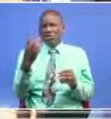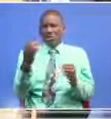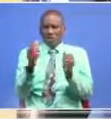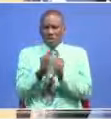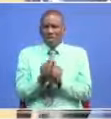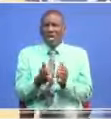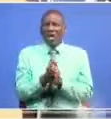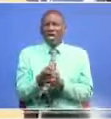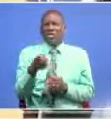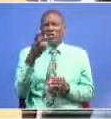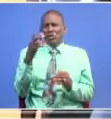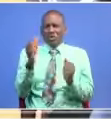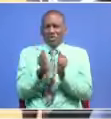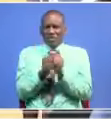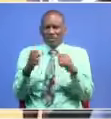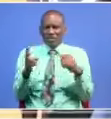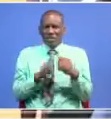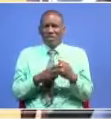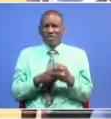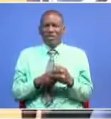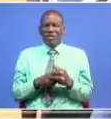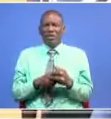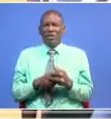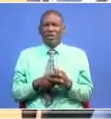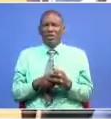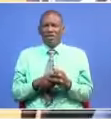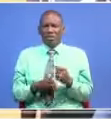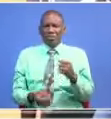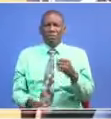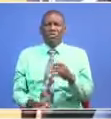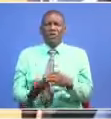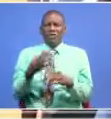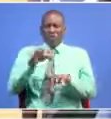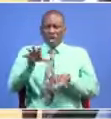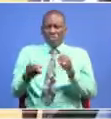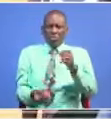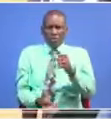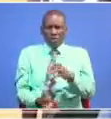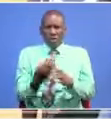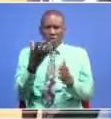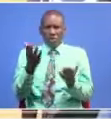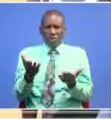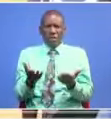na 2017. Production, the animal production, to